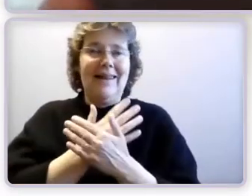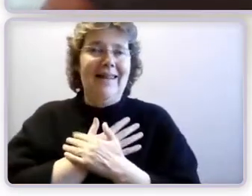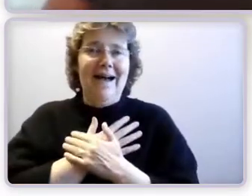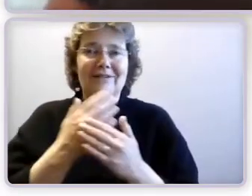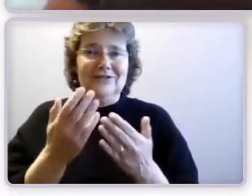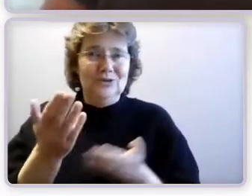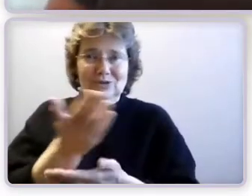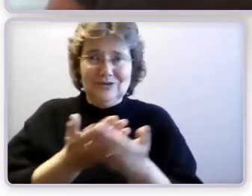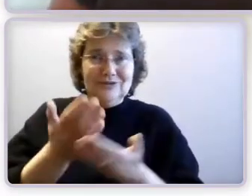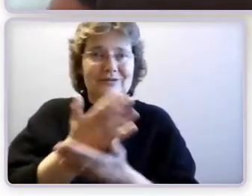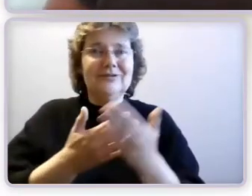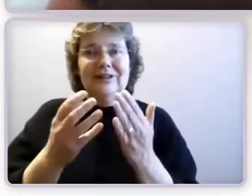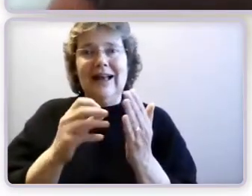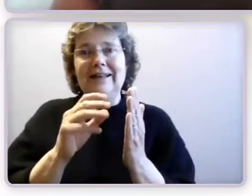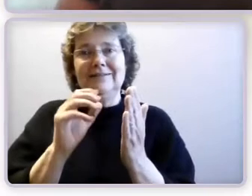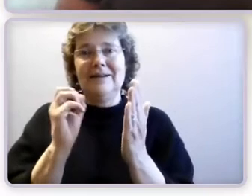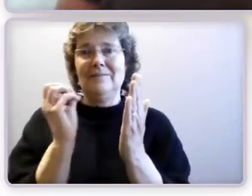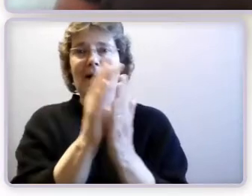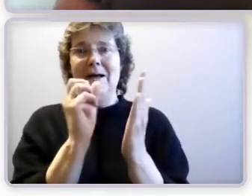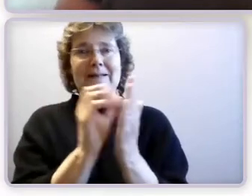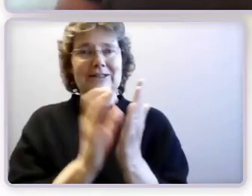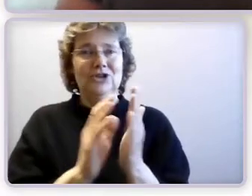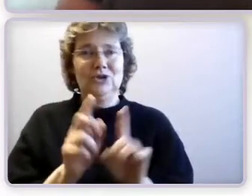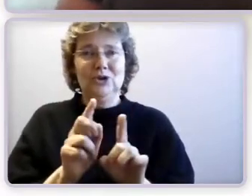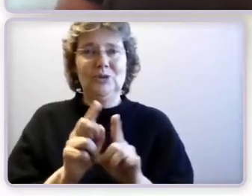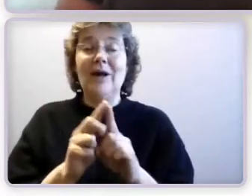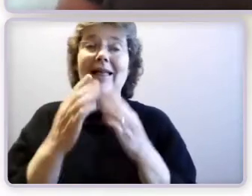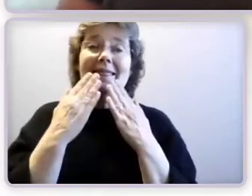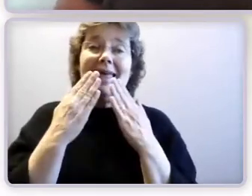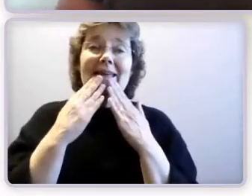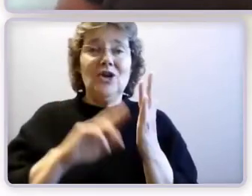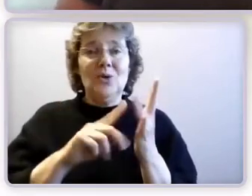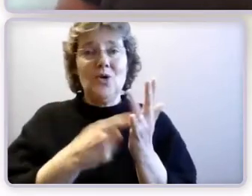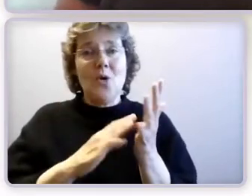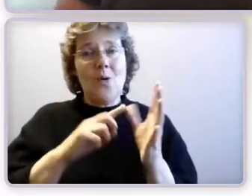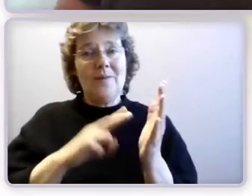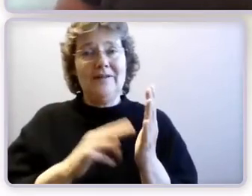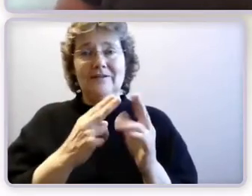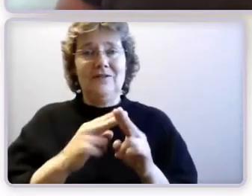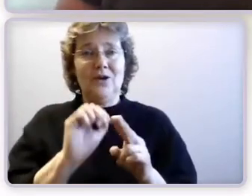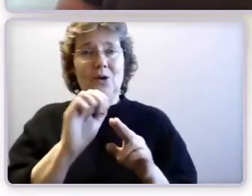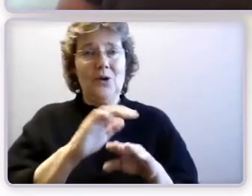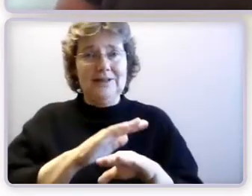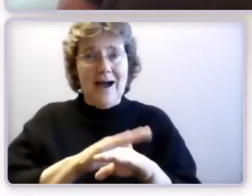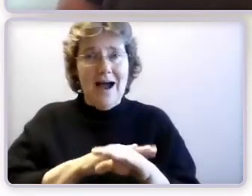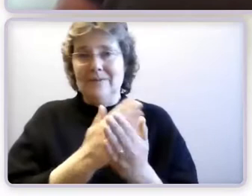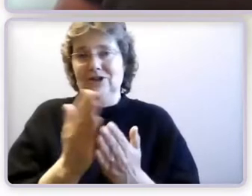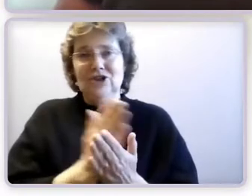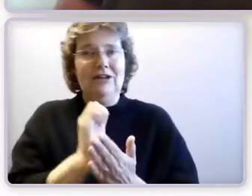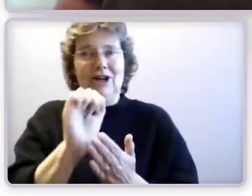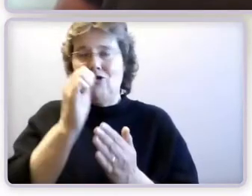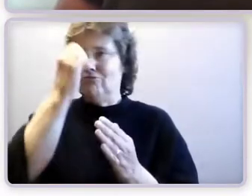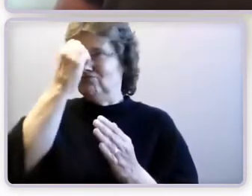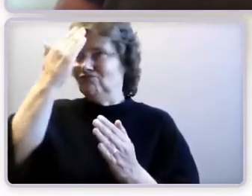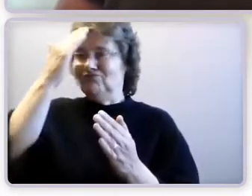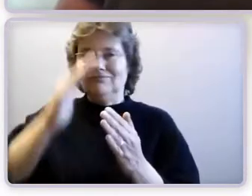our resources as well. So thank you very much, Norman, for your time and sharing your expertise today with us all. We truly do